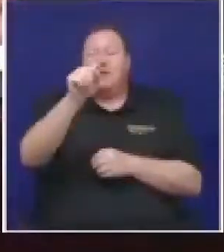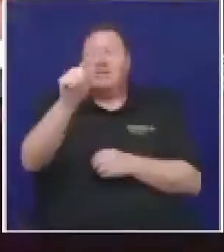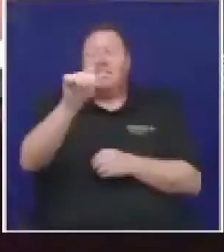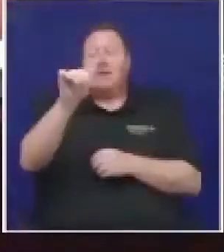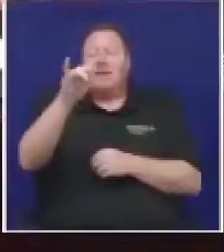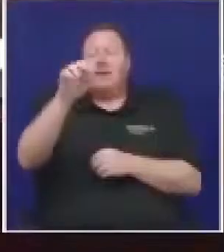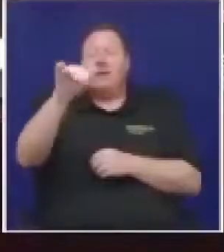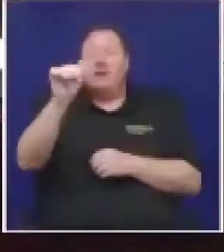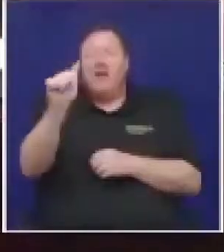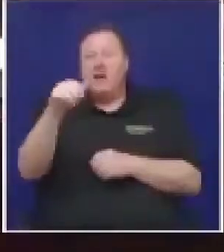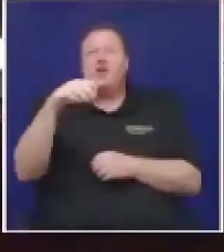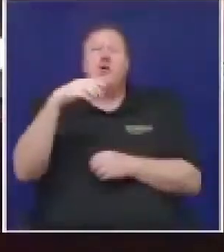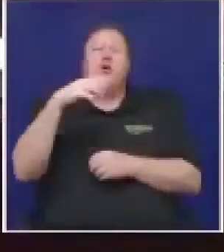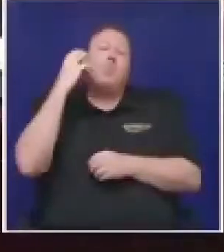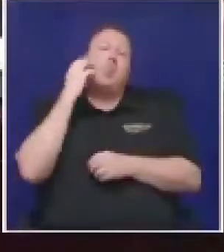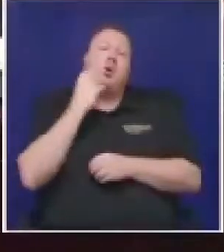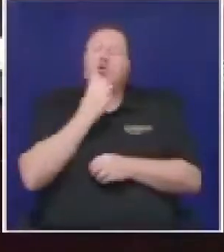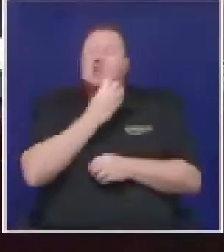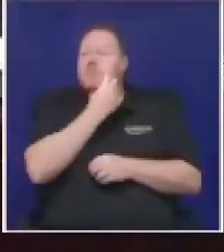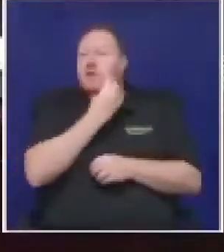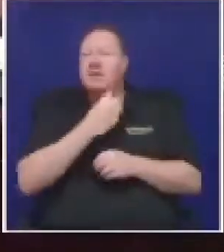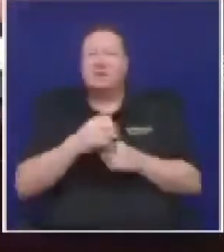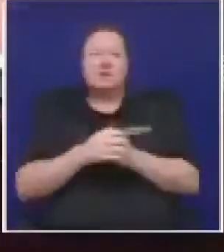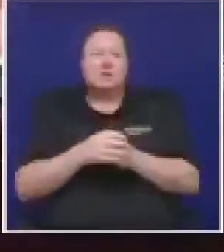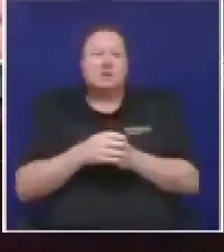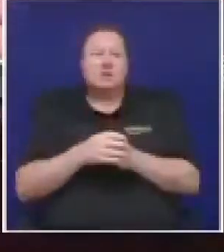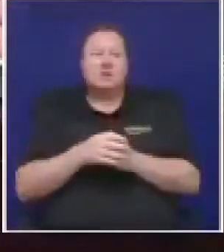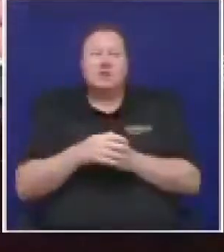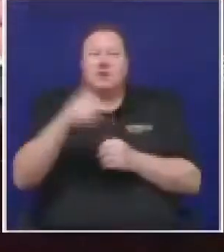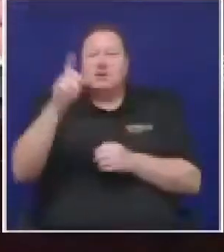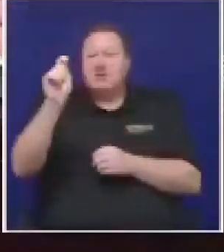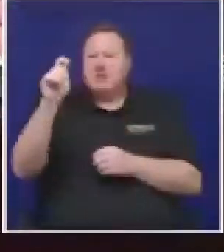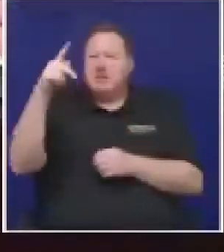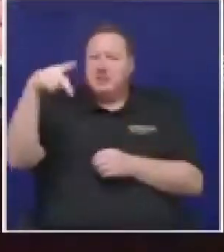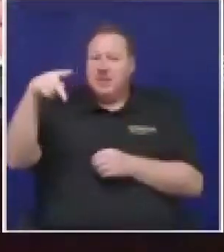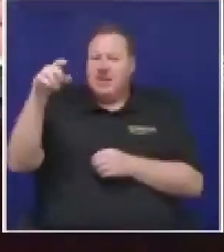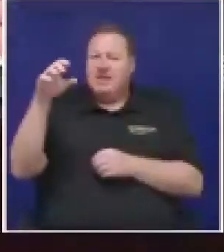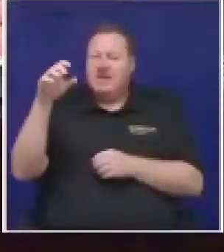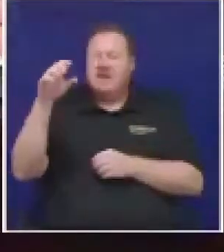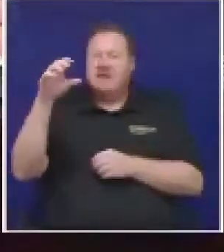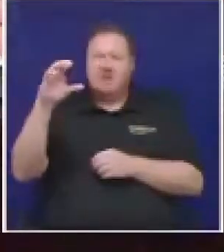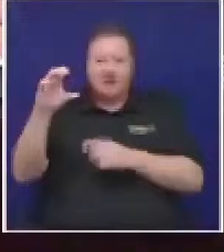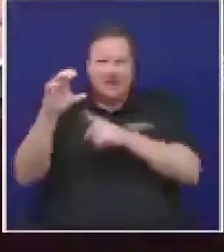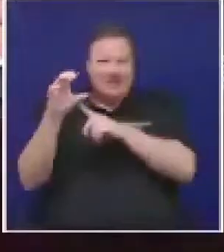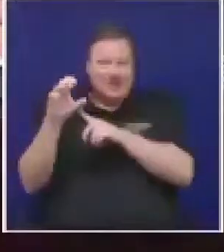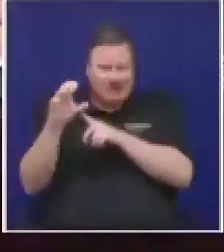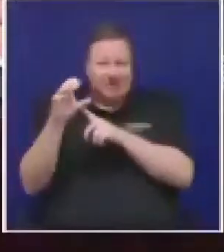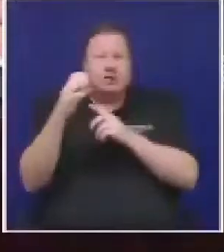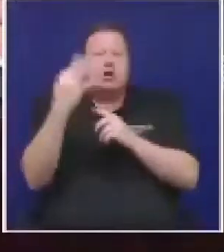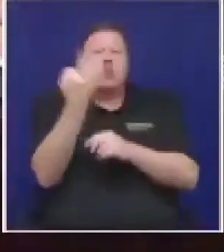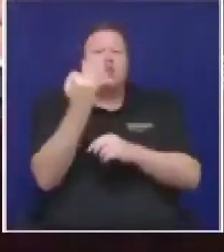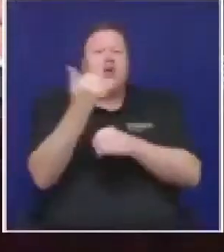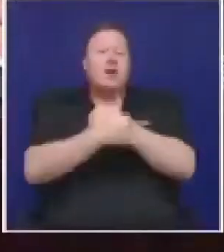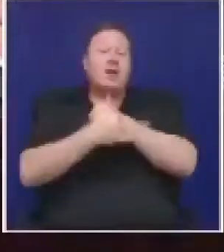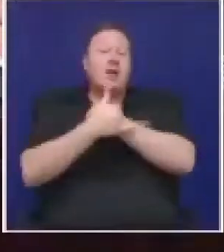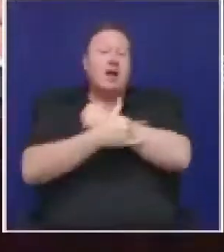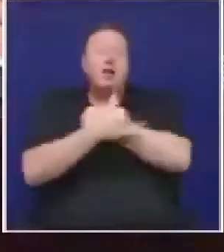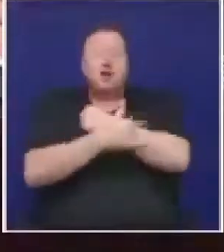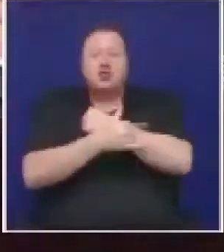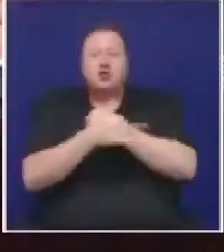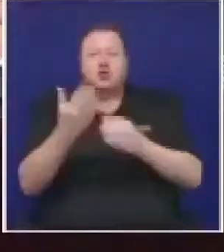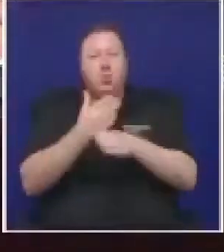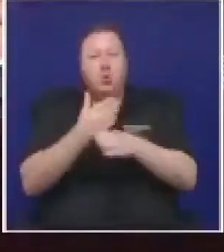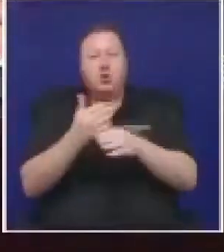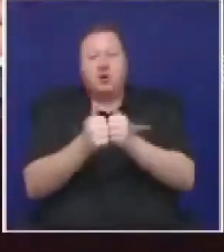planning cells, TPCs. The TPC was created to coordinate cross-border